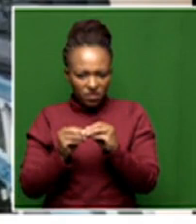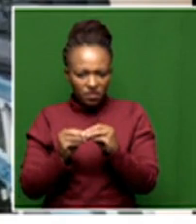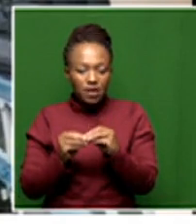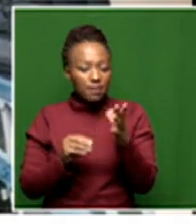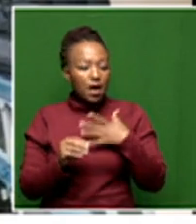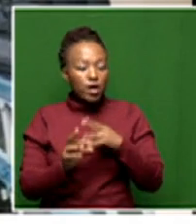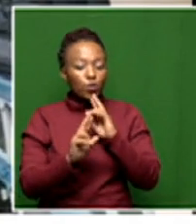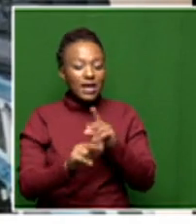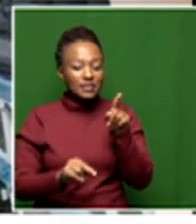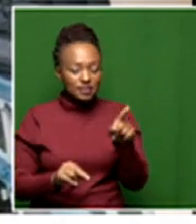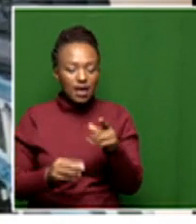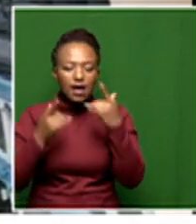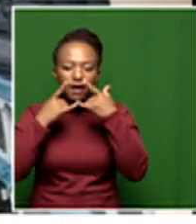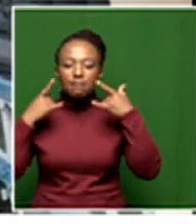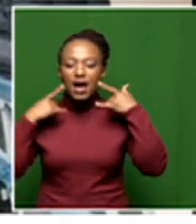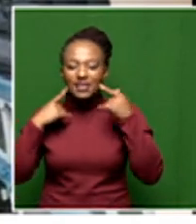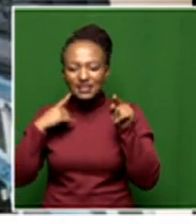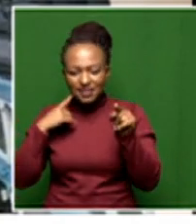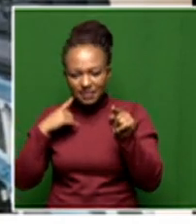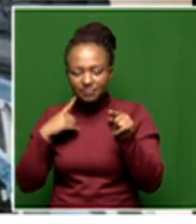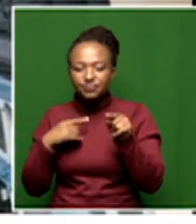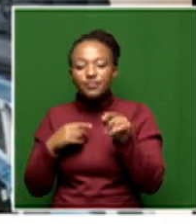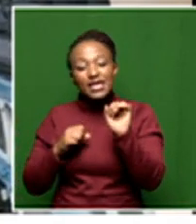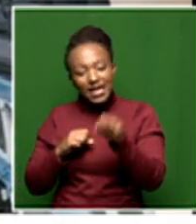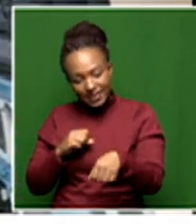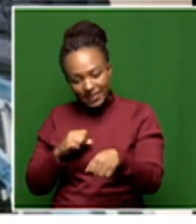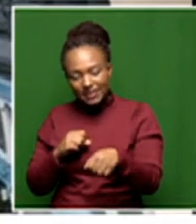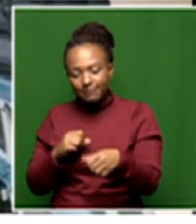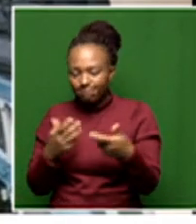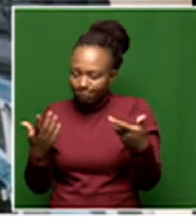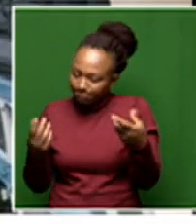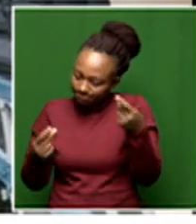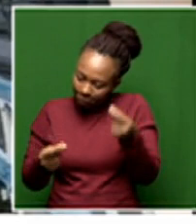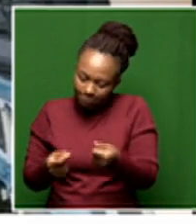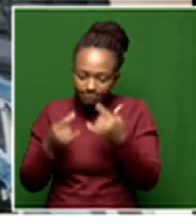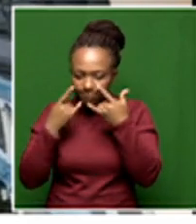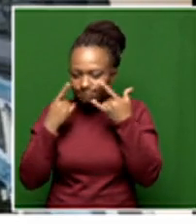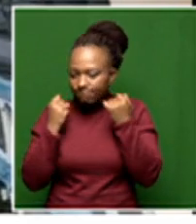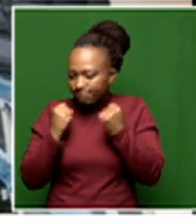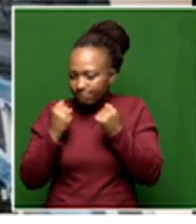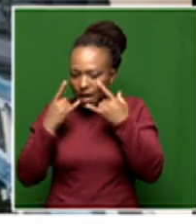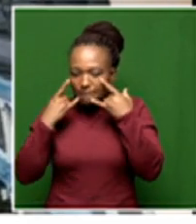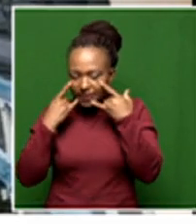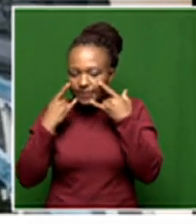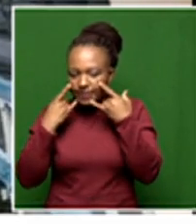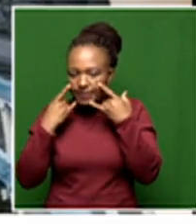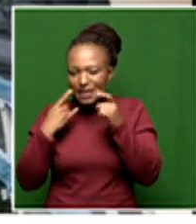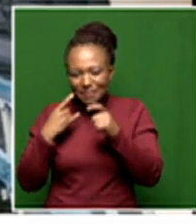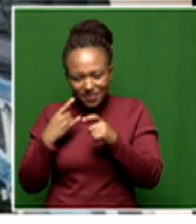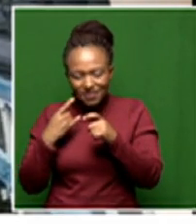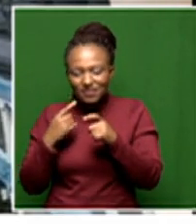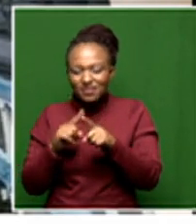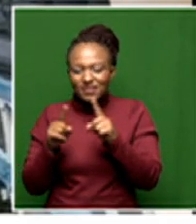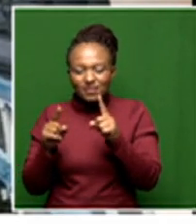I want to answer your question about wearing a mask. So yes, unfortunately, this is going to be the new normal. You will have to travel with a mask, and we